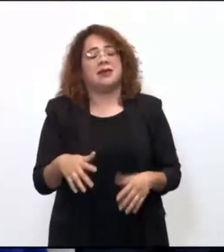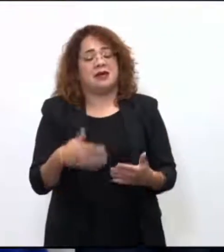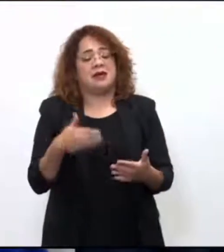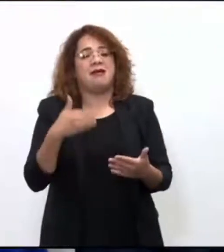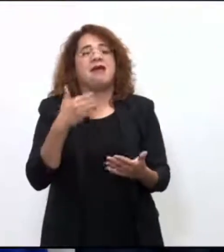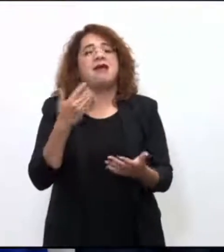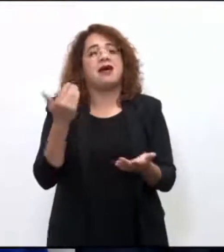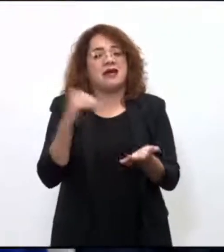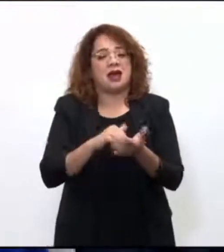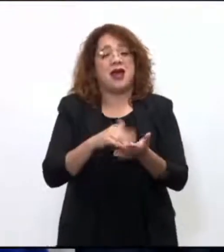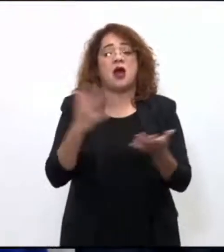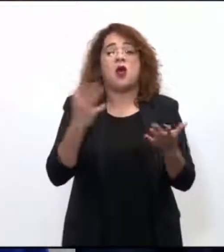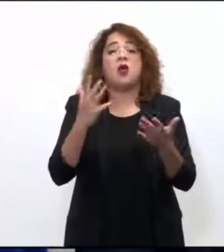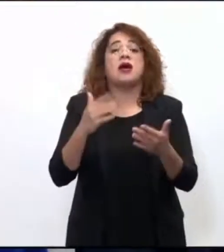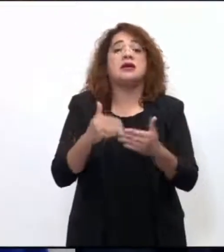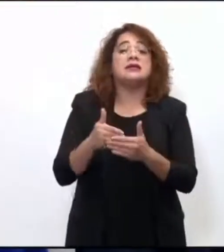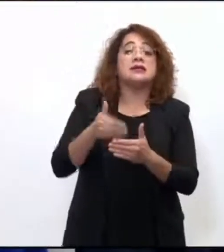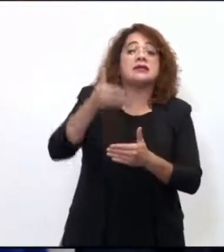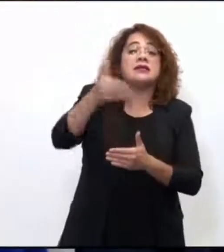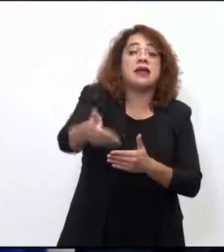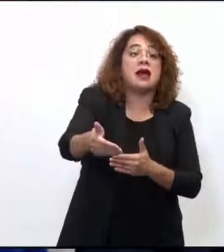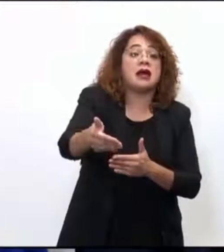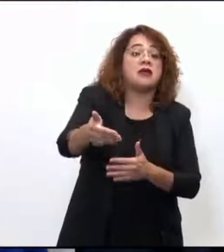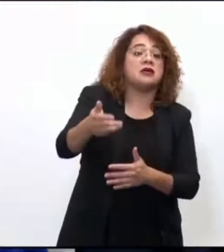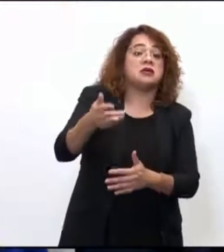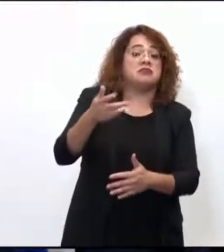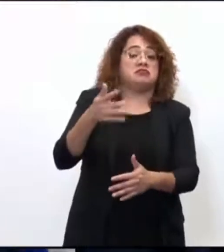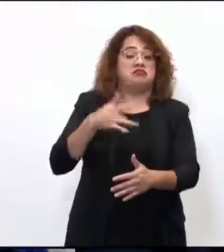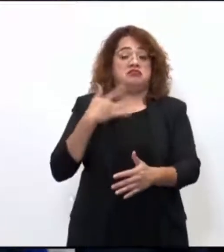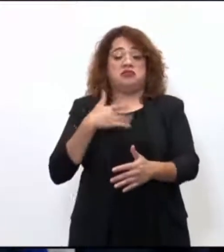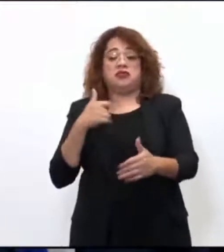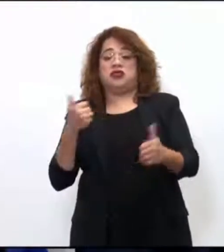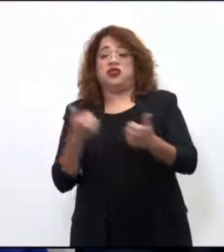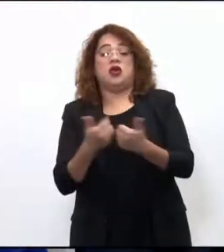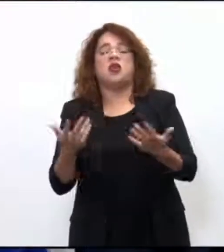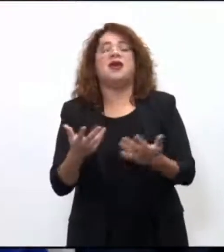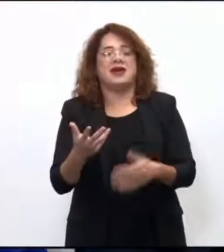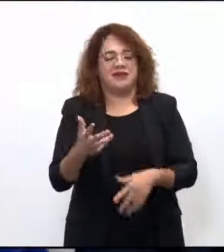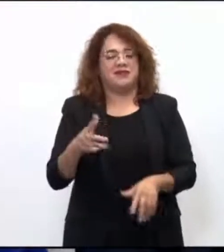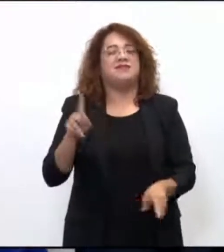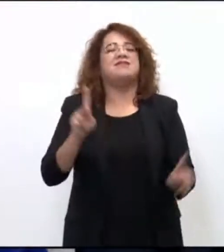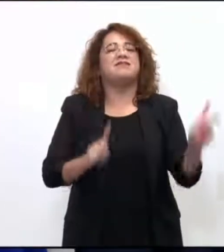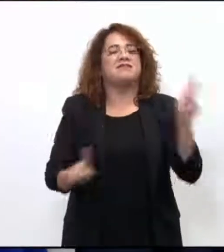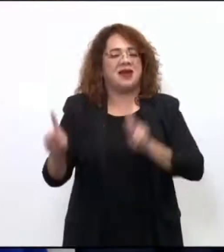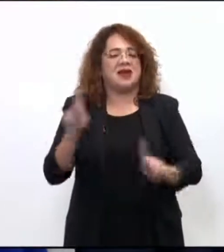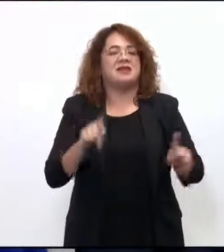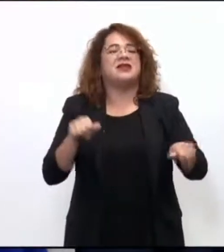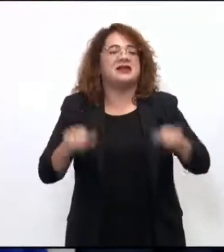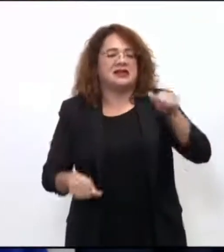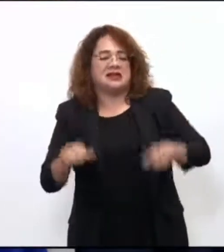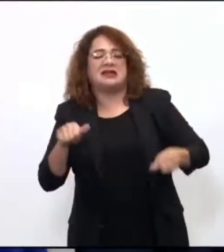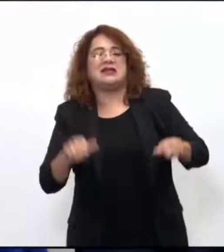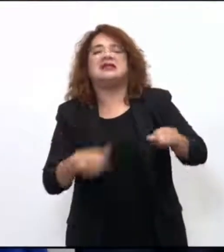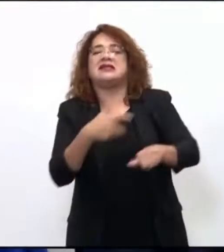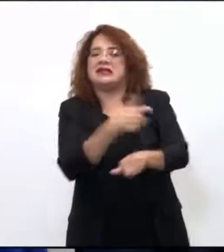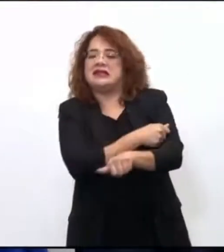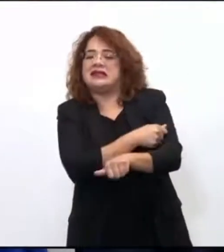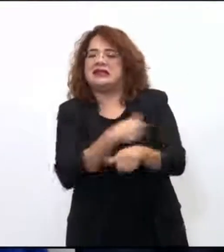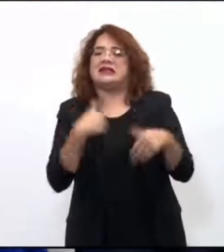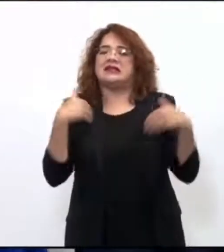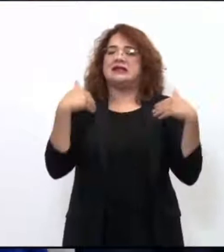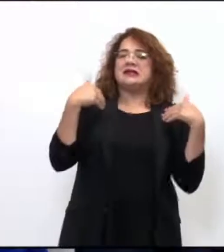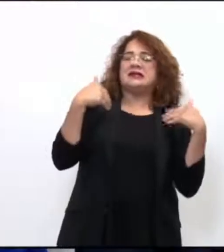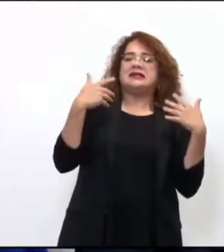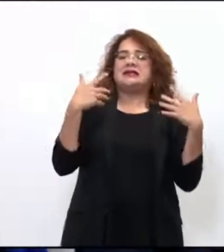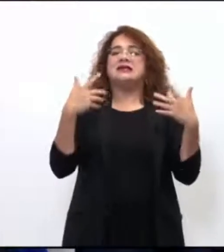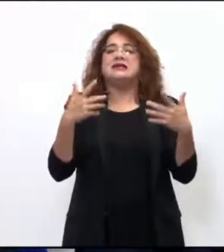hit 75% of the population. And it's going to take some creative innovation. And so I've